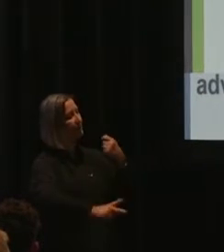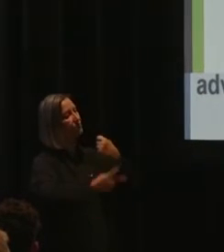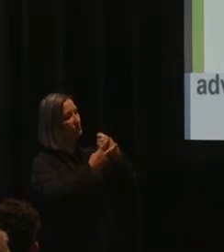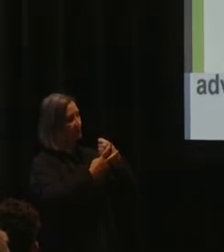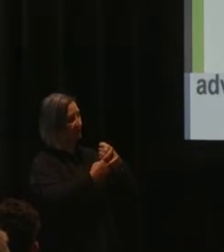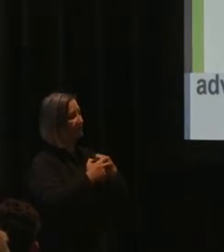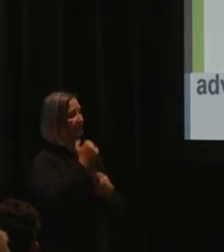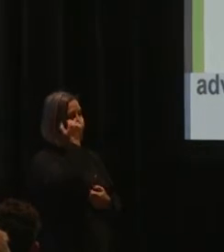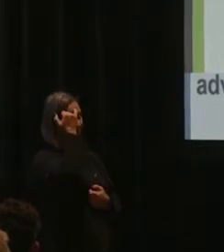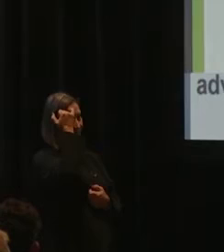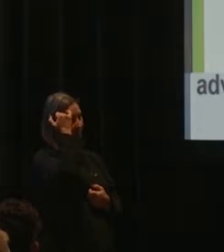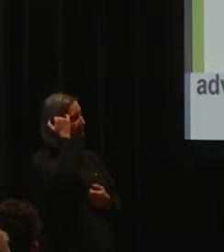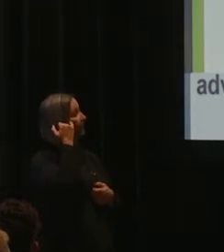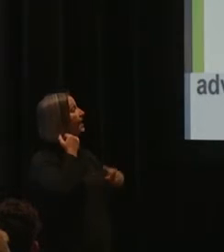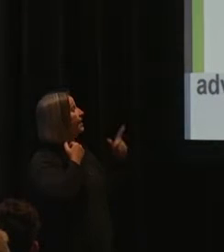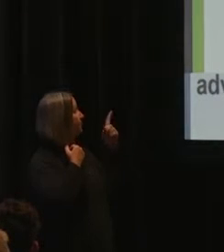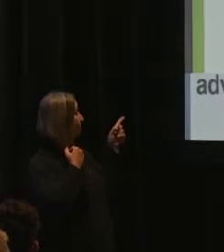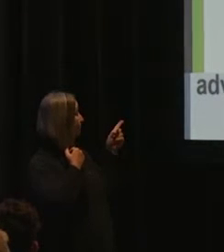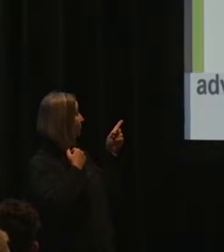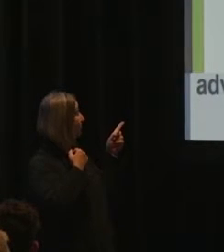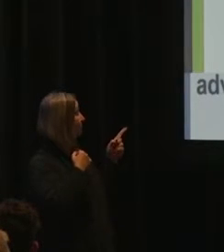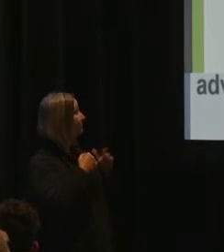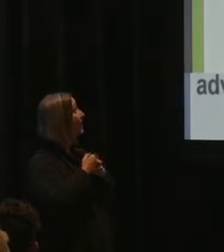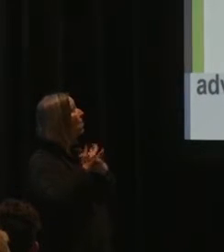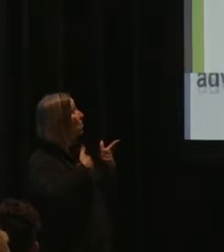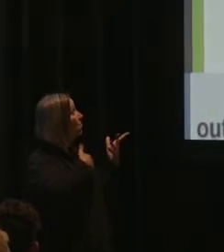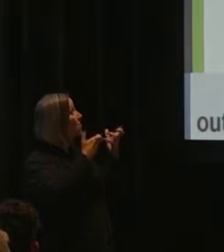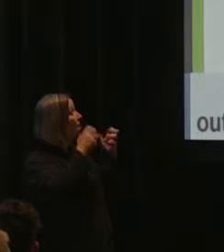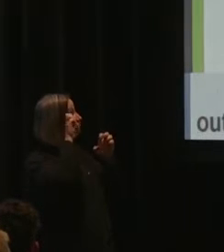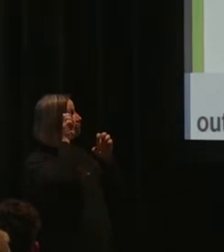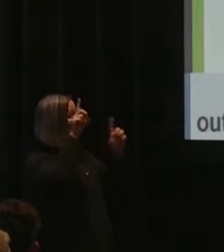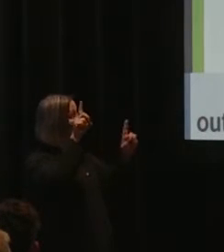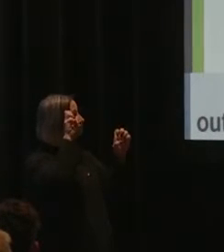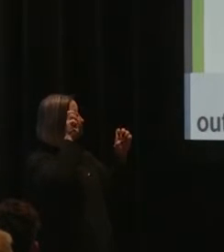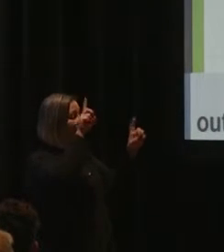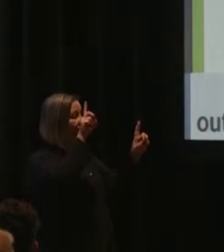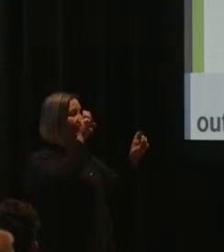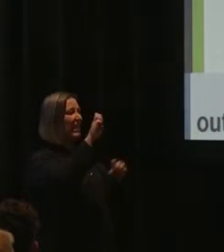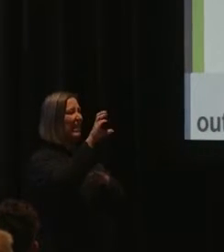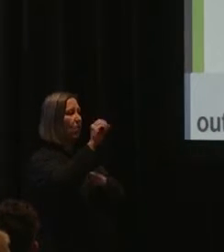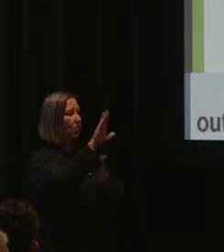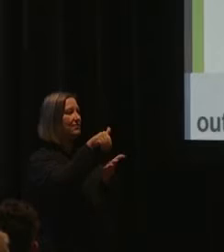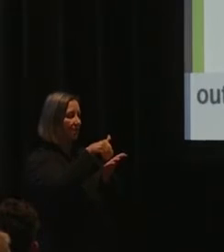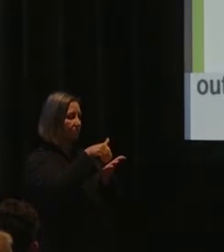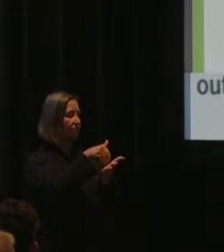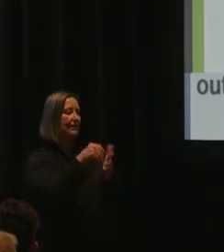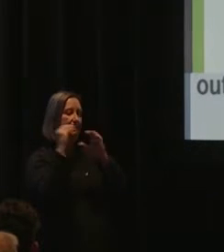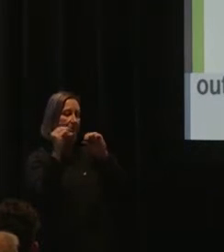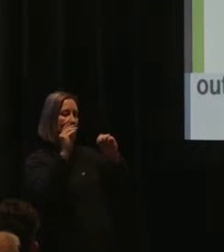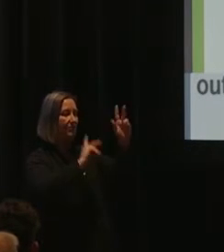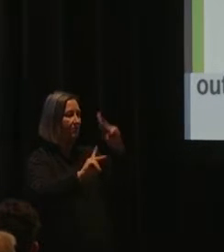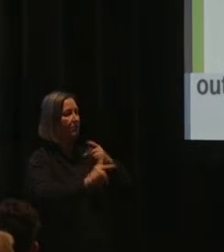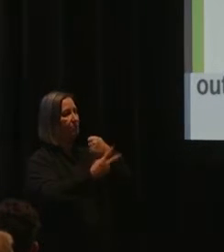Ecocentro has been instrumental in getting the word out about composting. With its hot compost and vermicomposting